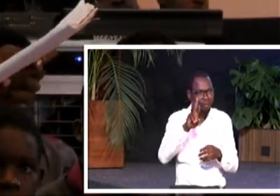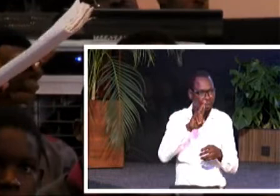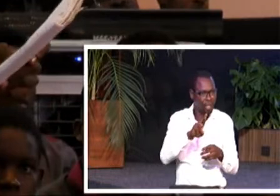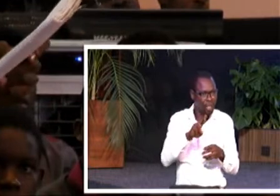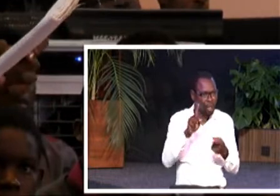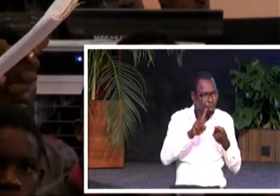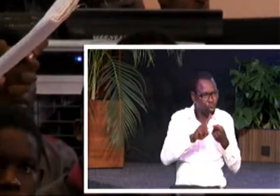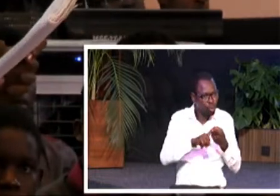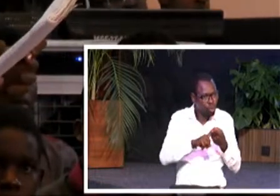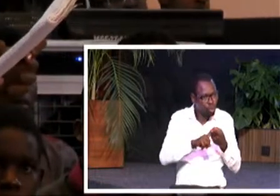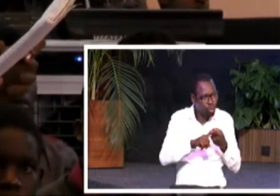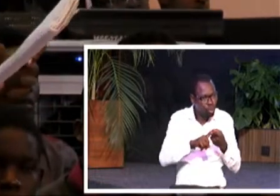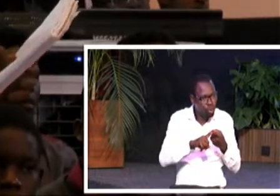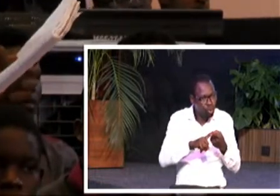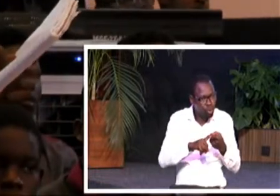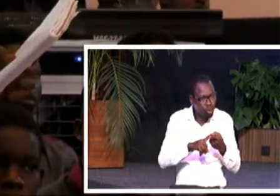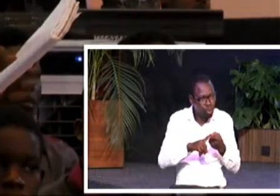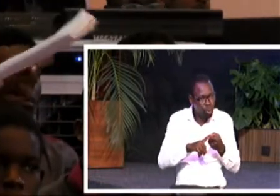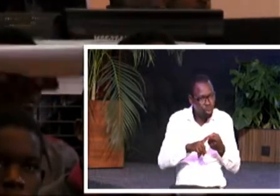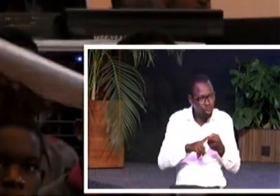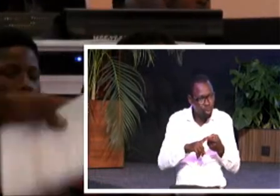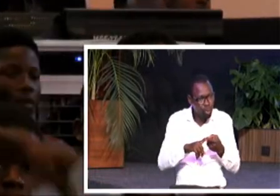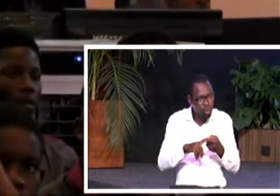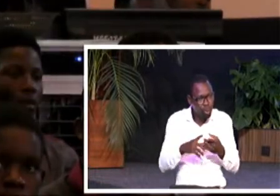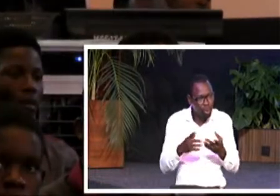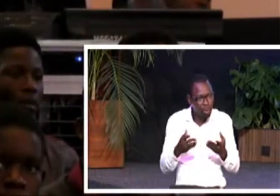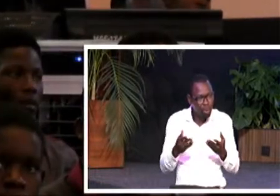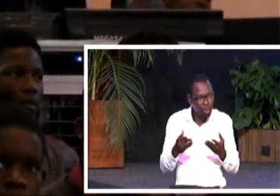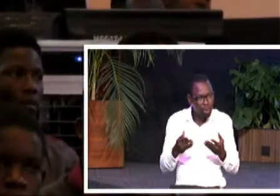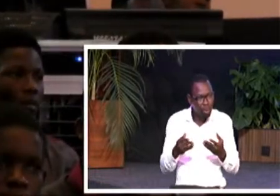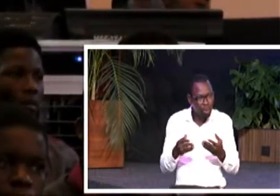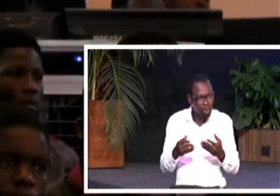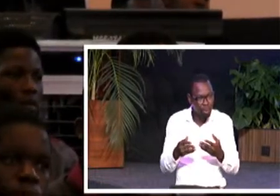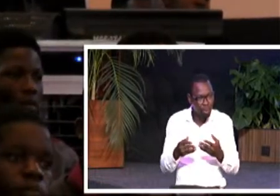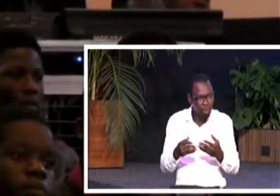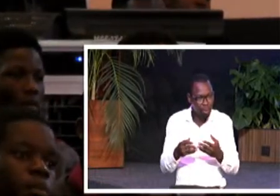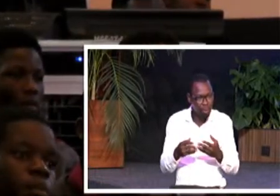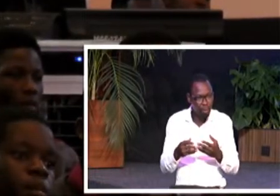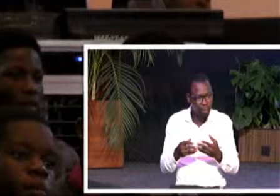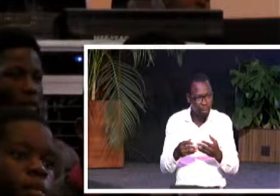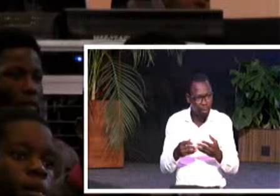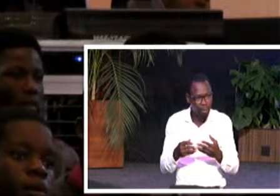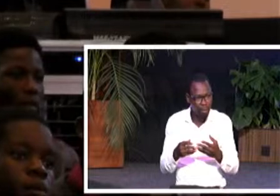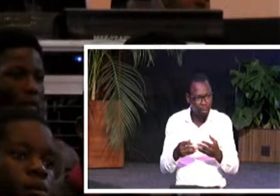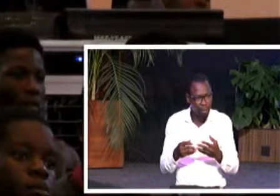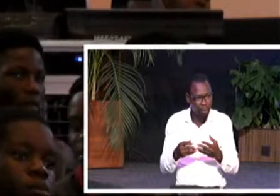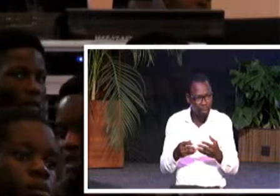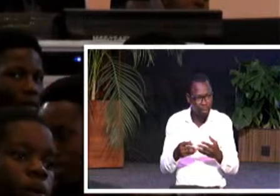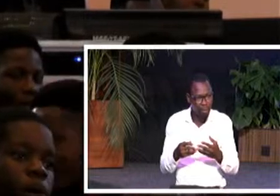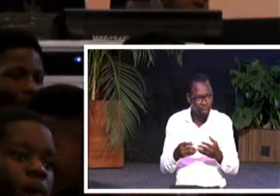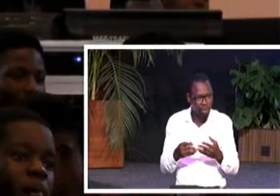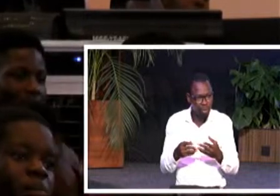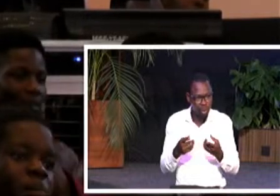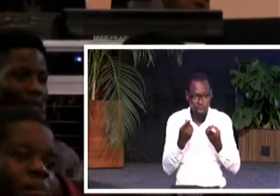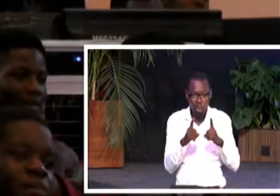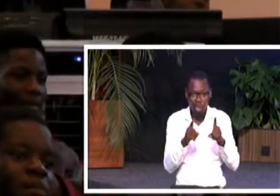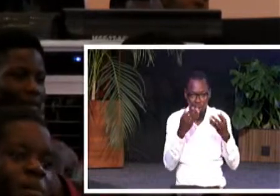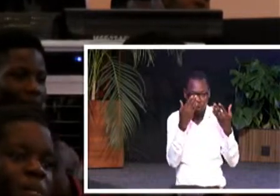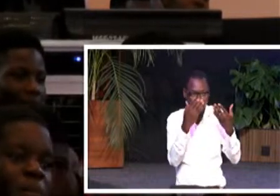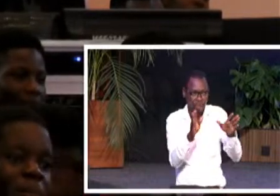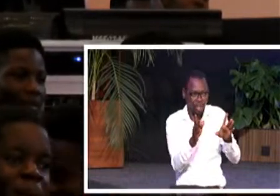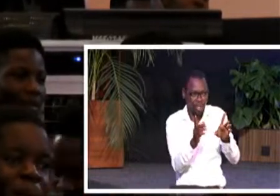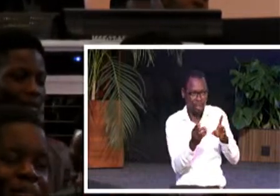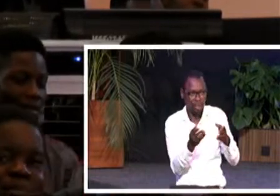to... build a business empire. Yes. When you finish building that empire, come and look for me. I'll be here. I'll come for the